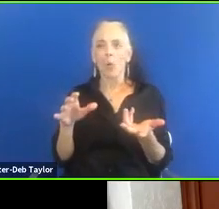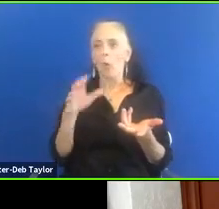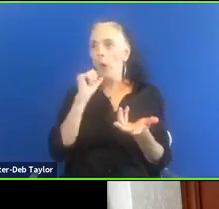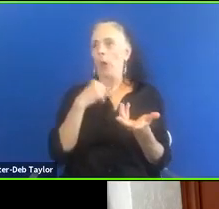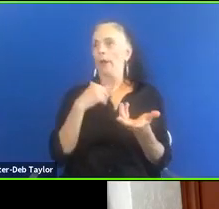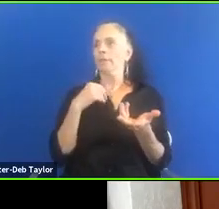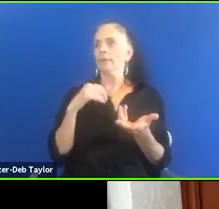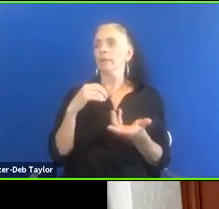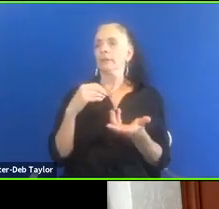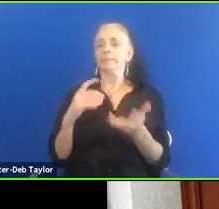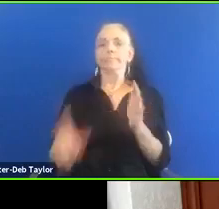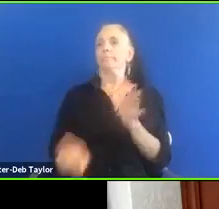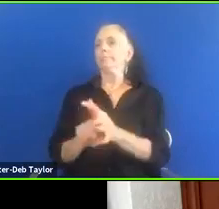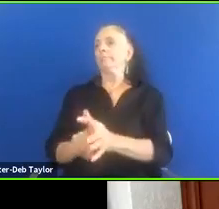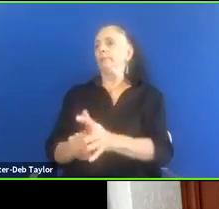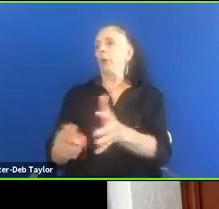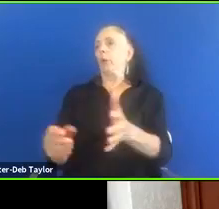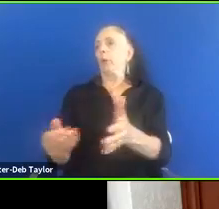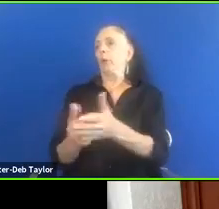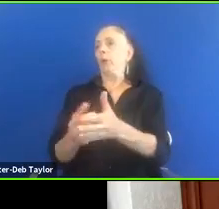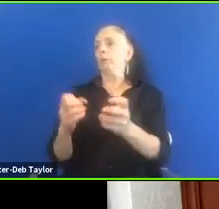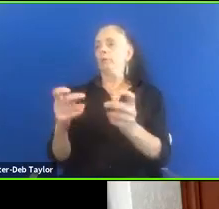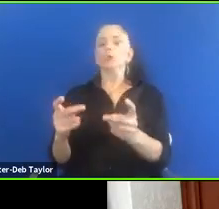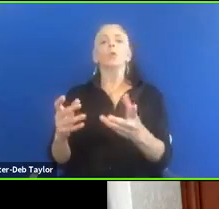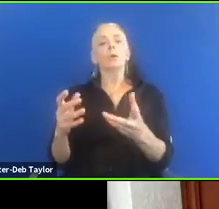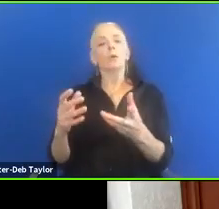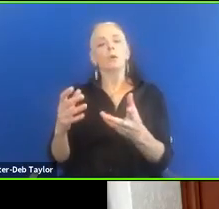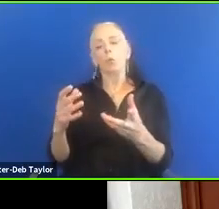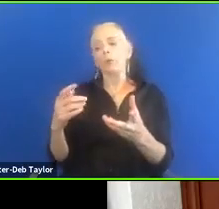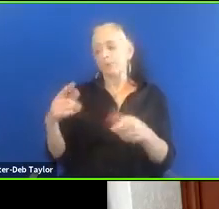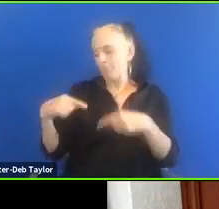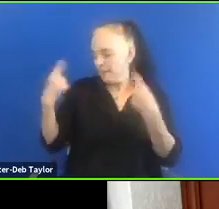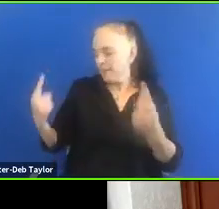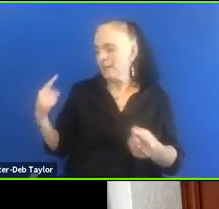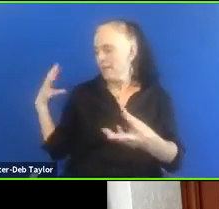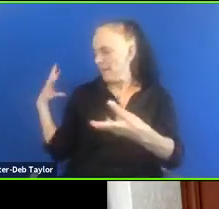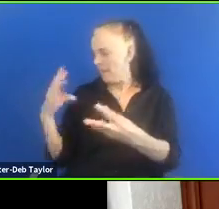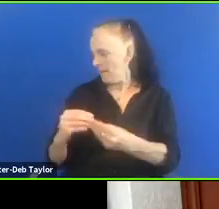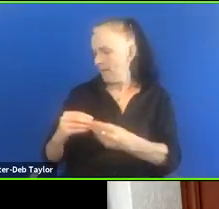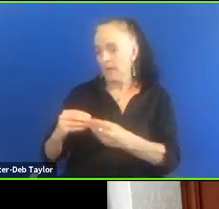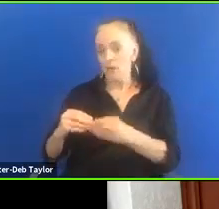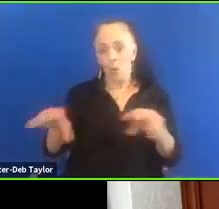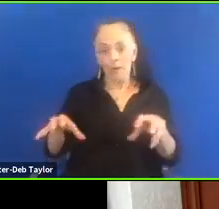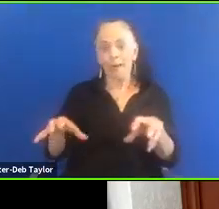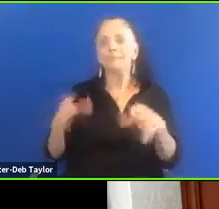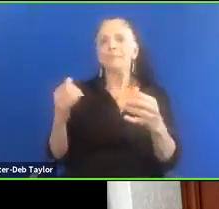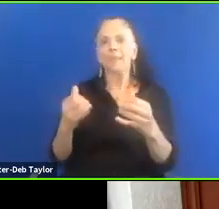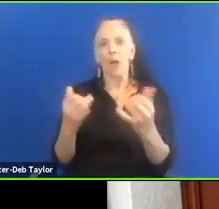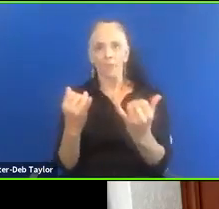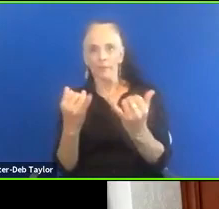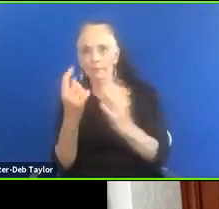now. The moment makes the organizing that we've done possible to take advantage of.